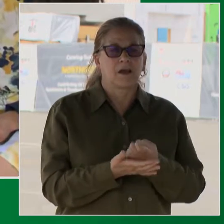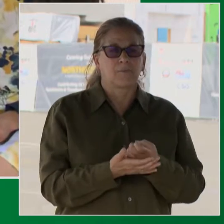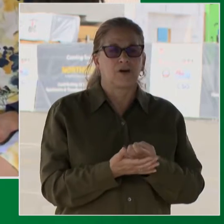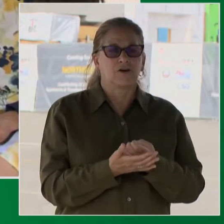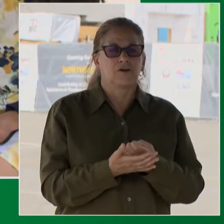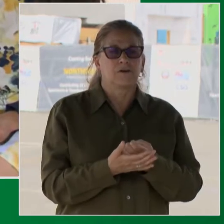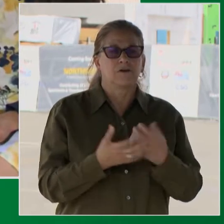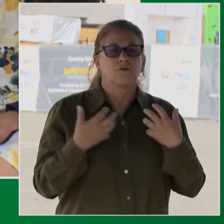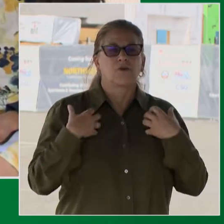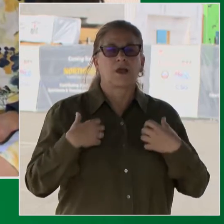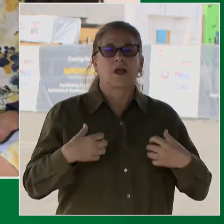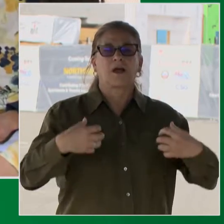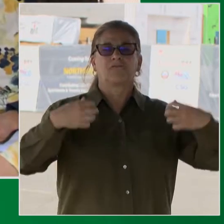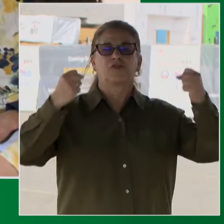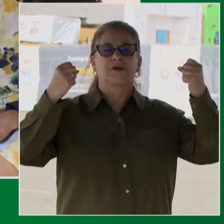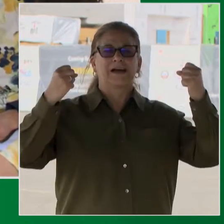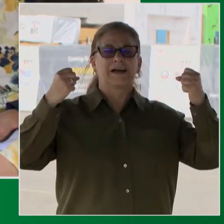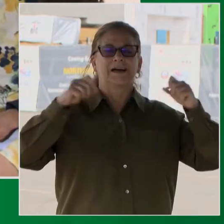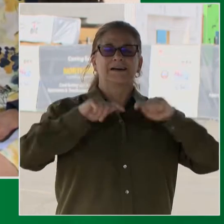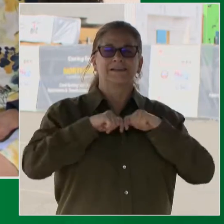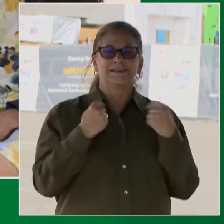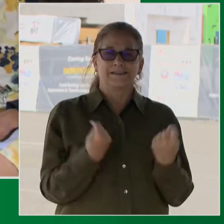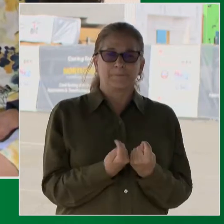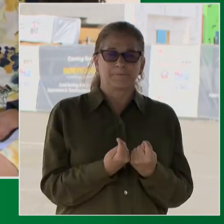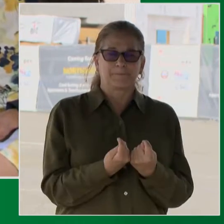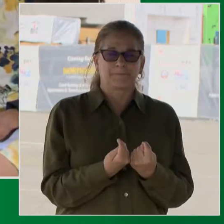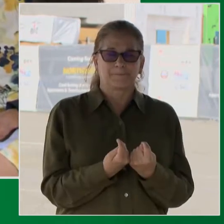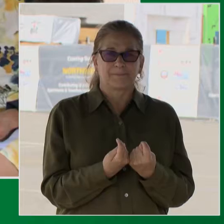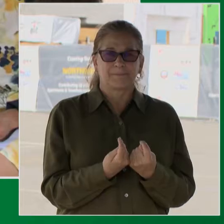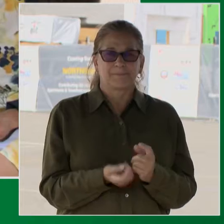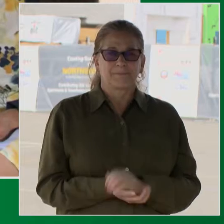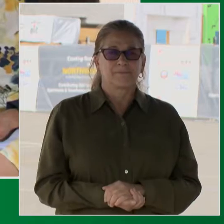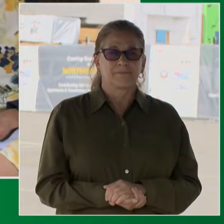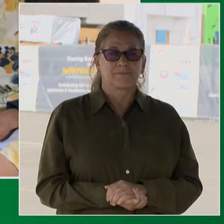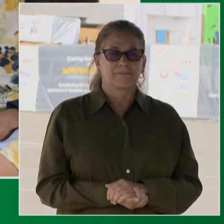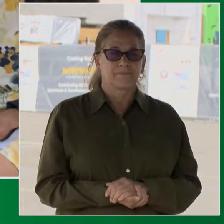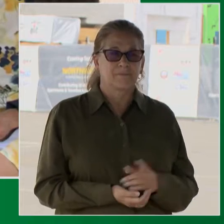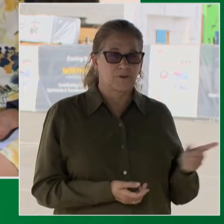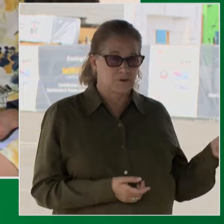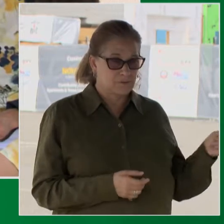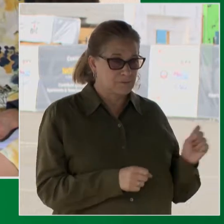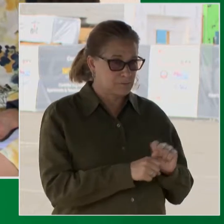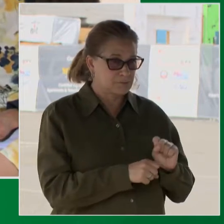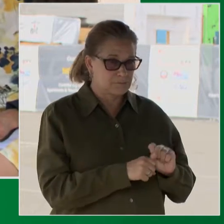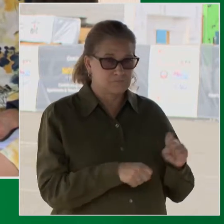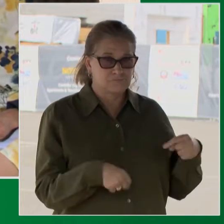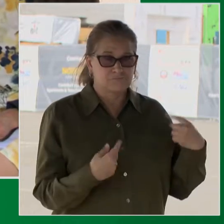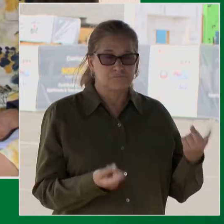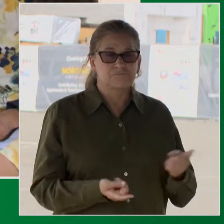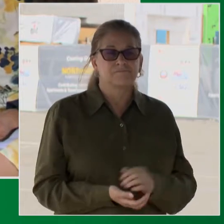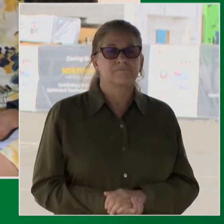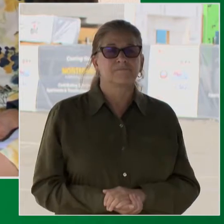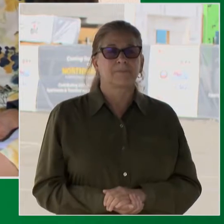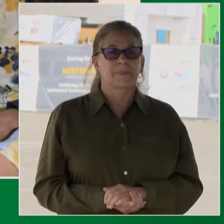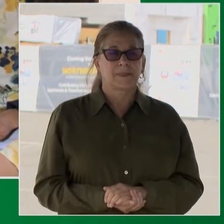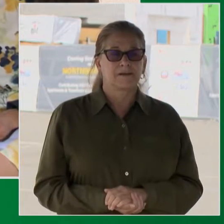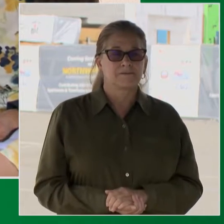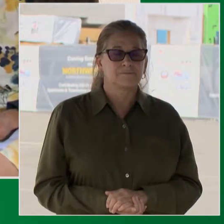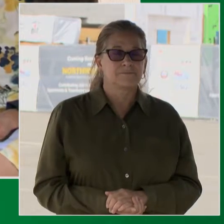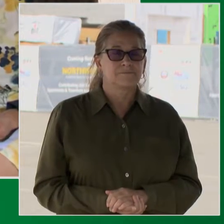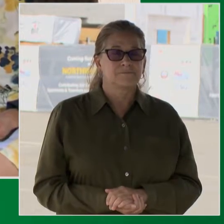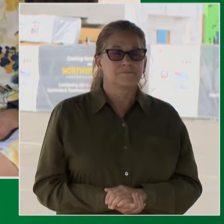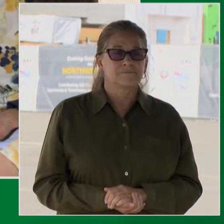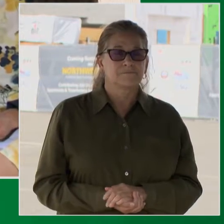undertook was really getting people's ideas about the economic recovery. So we've got some slides for folks at home to kind of follow through what's